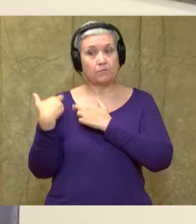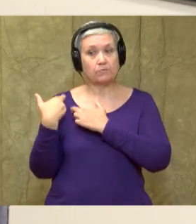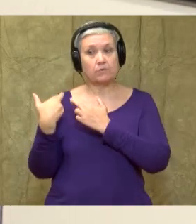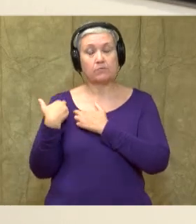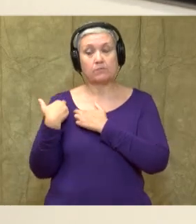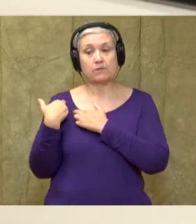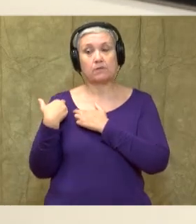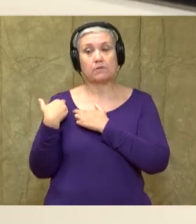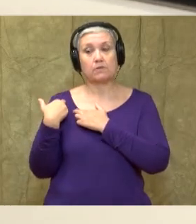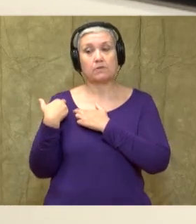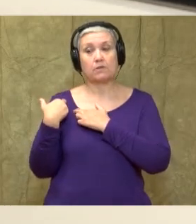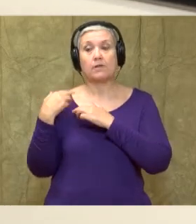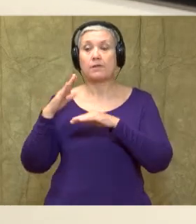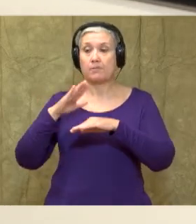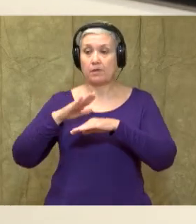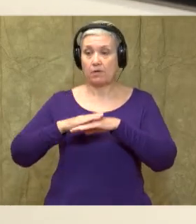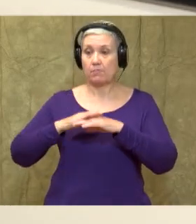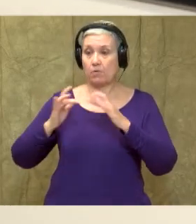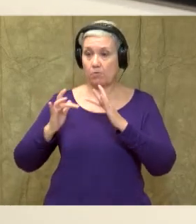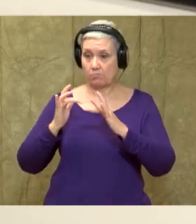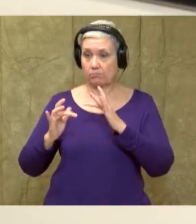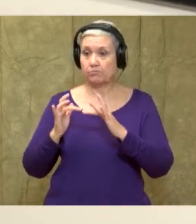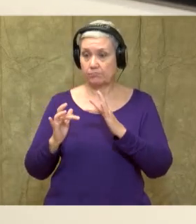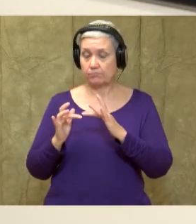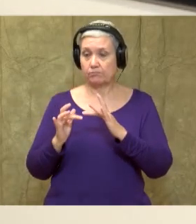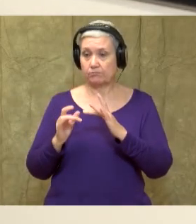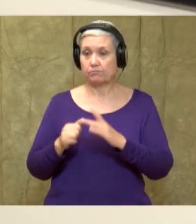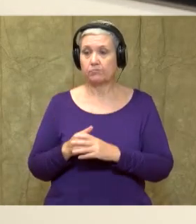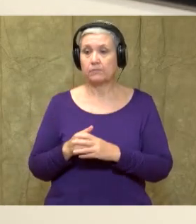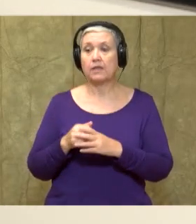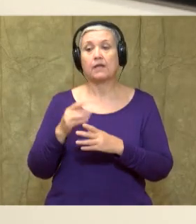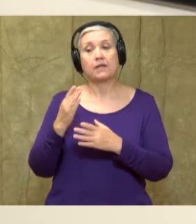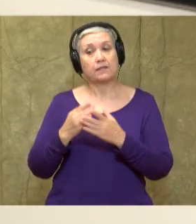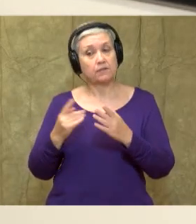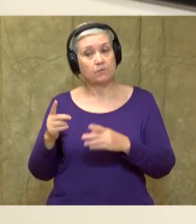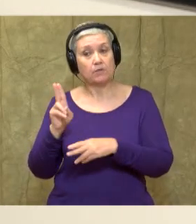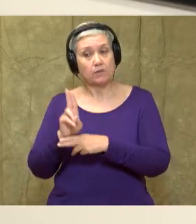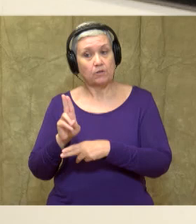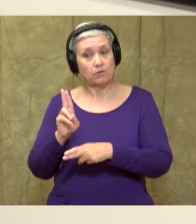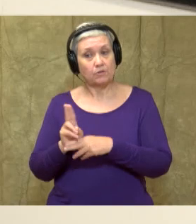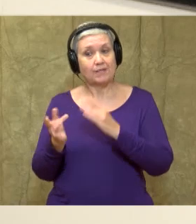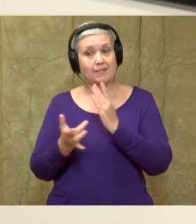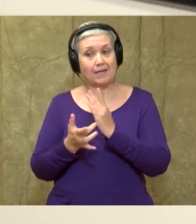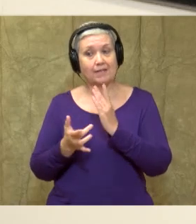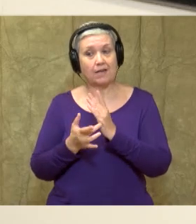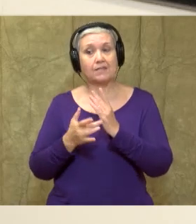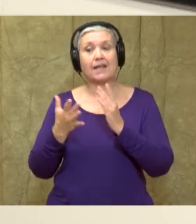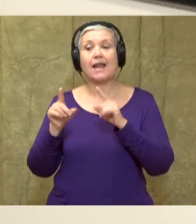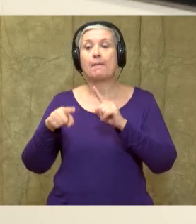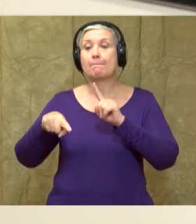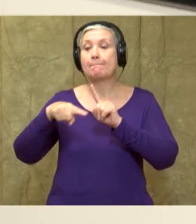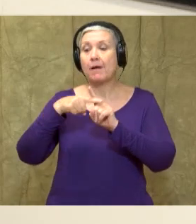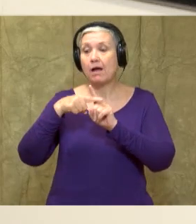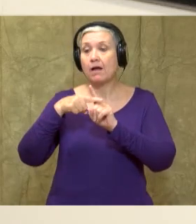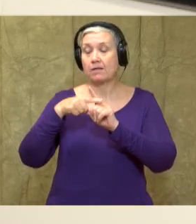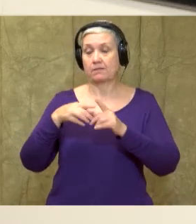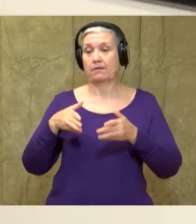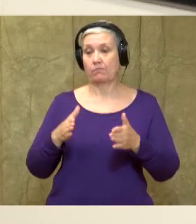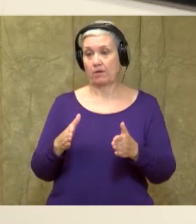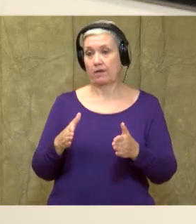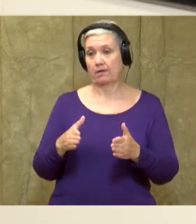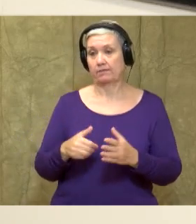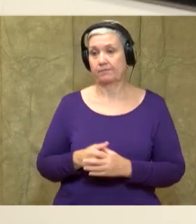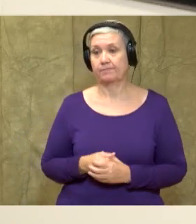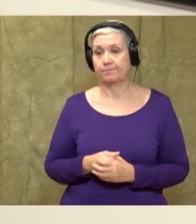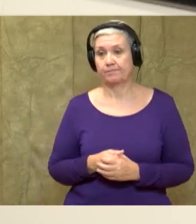responsibilities that come with being online, and someone who uses technology in a positive way. Okay, so that